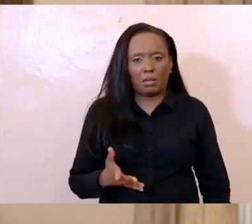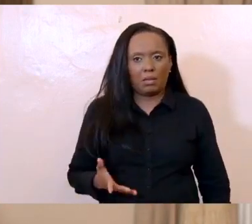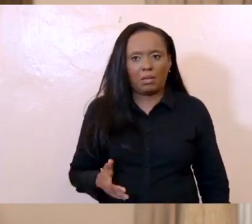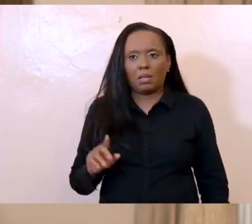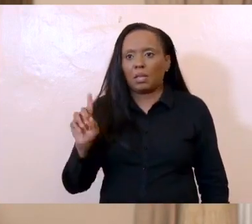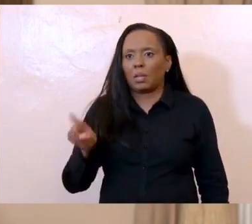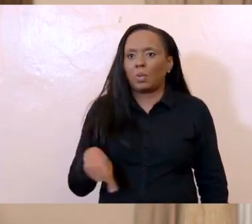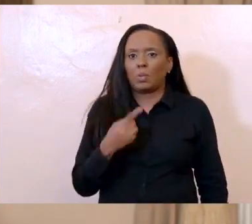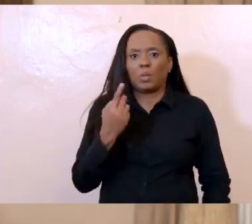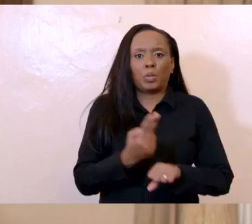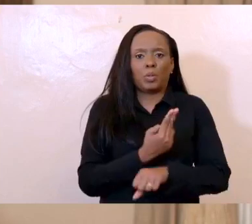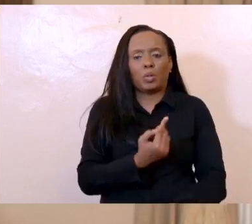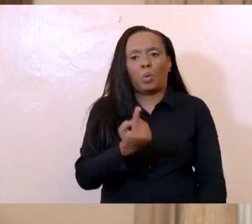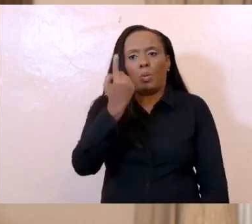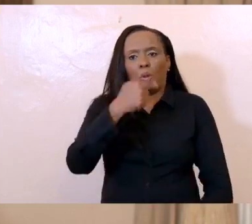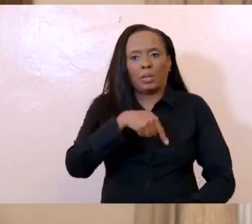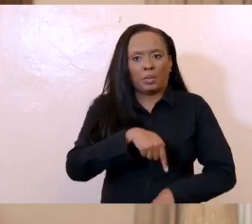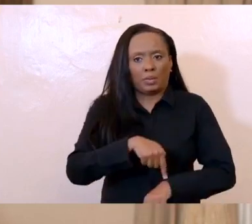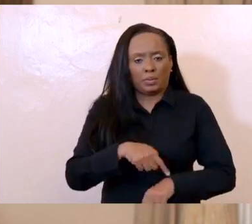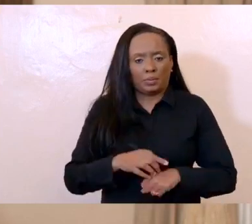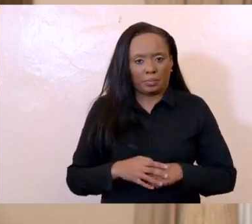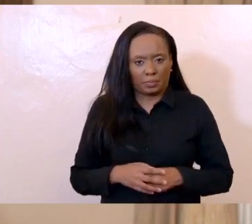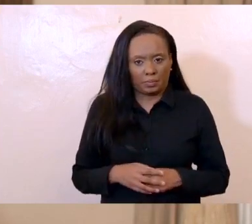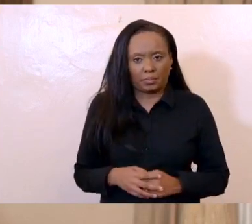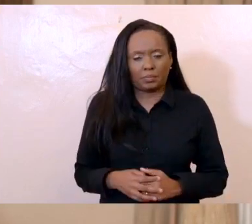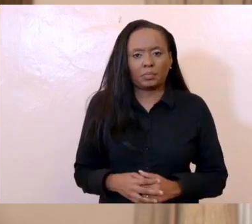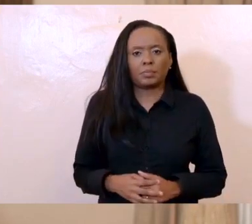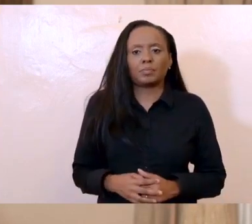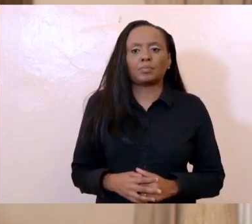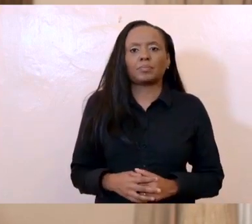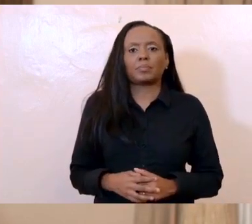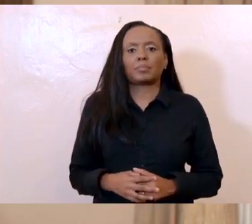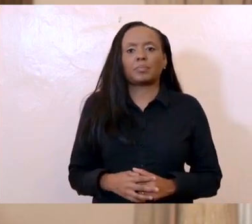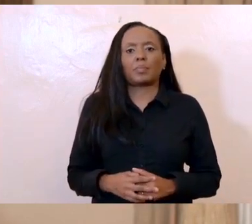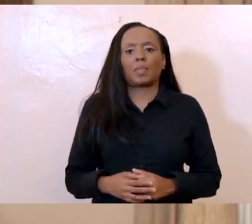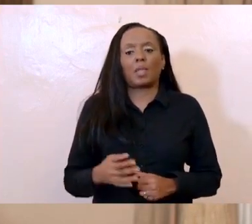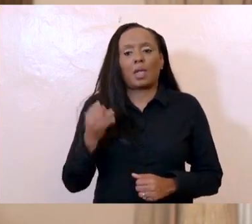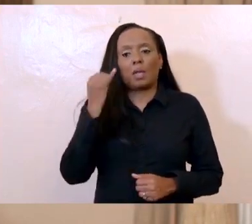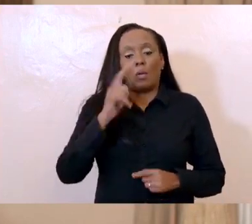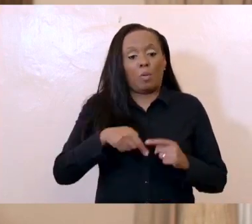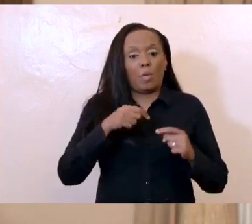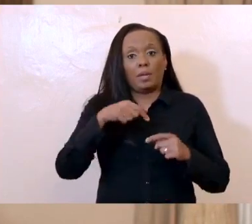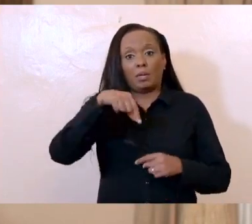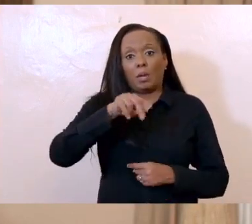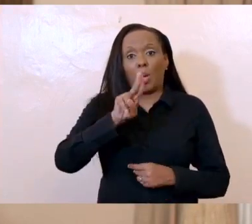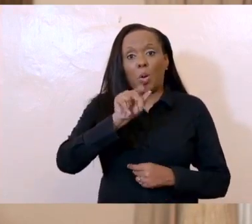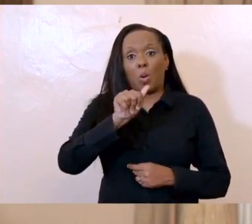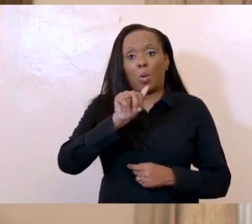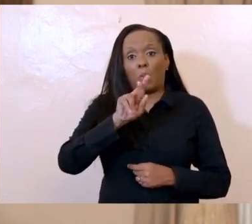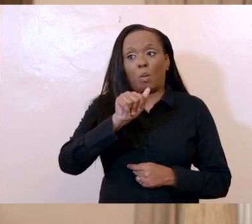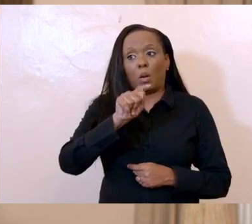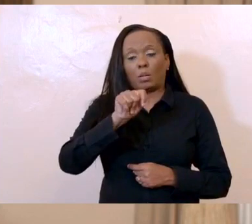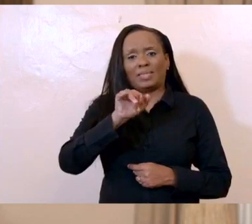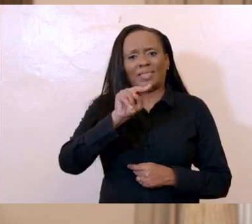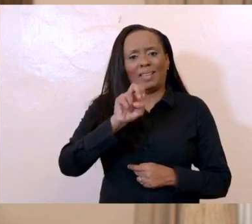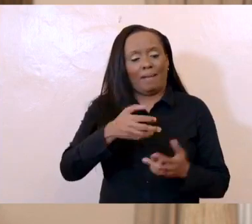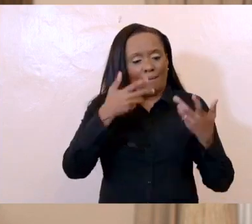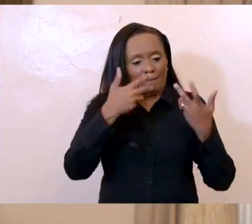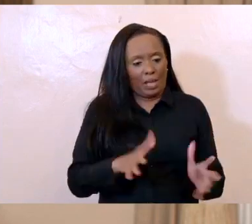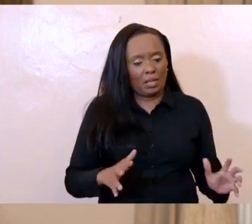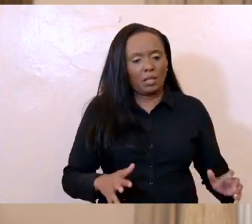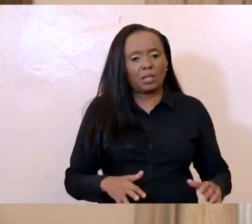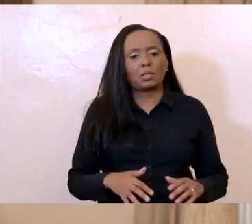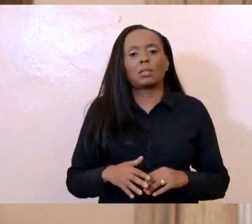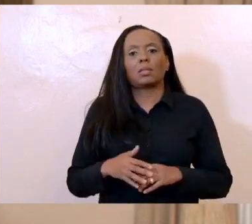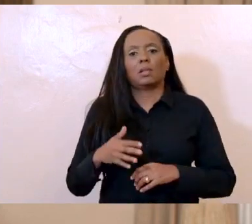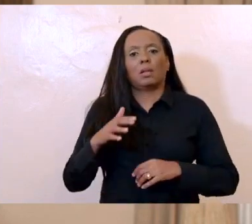only devices. So what do we do when somebody ends quarantine? The bracelet is deactivated, and